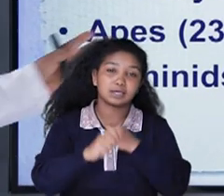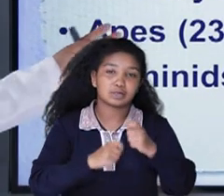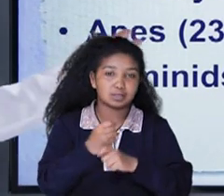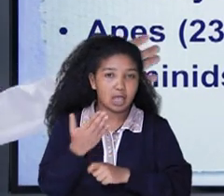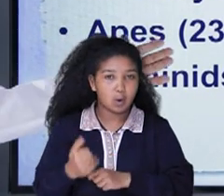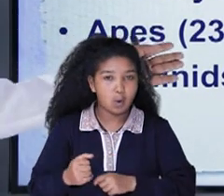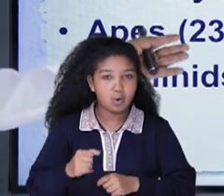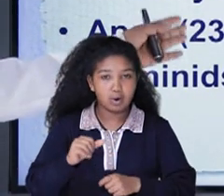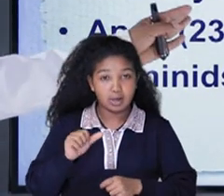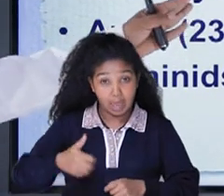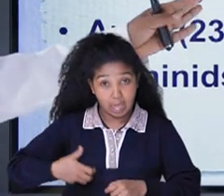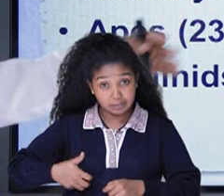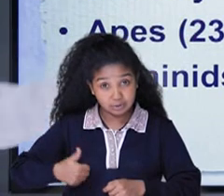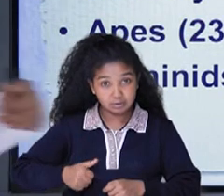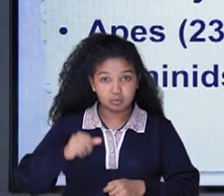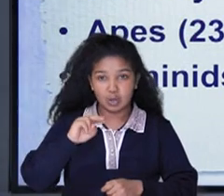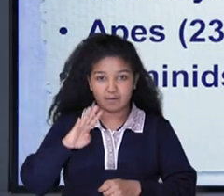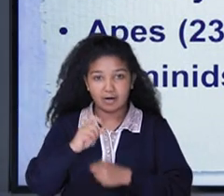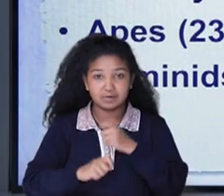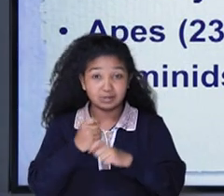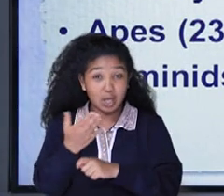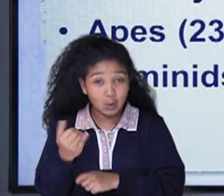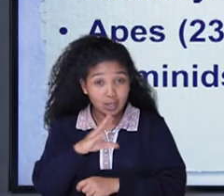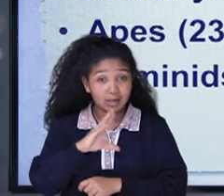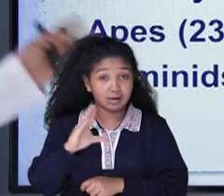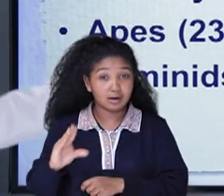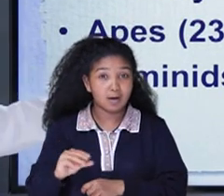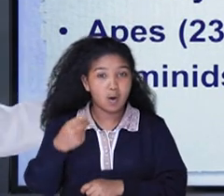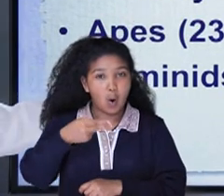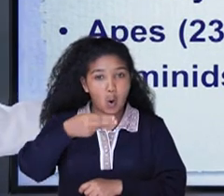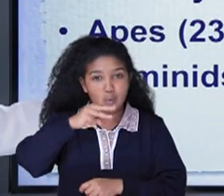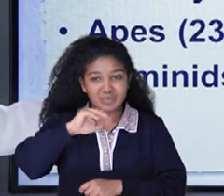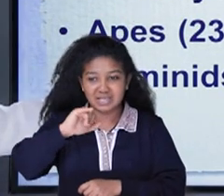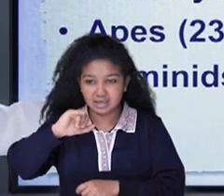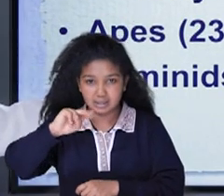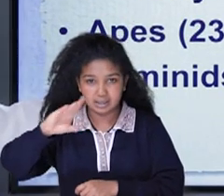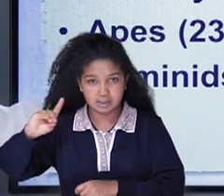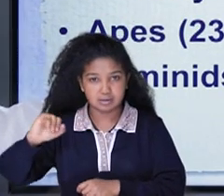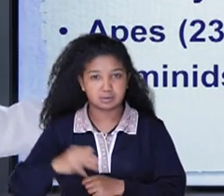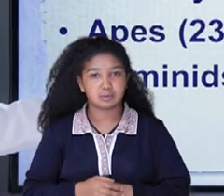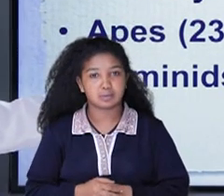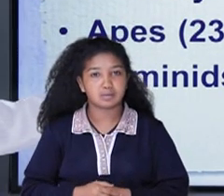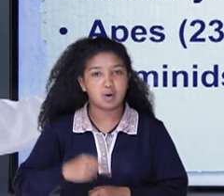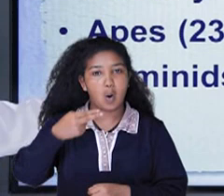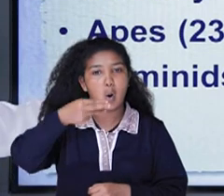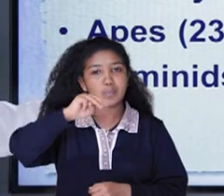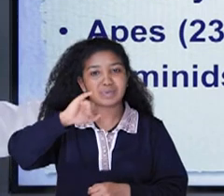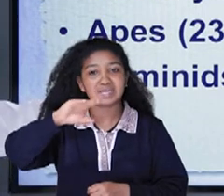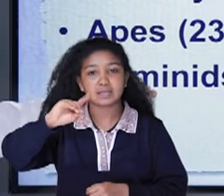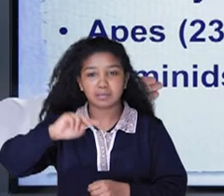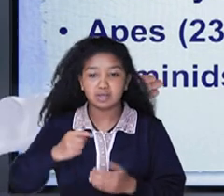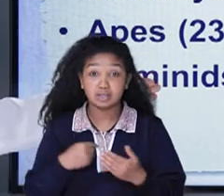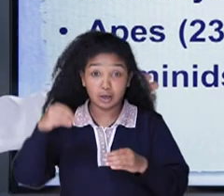ago, apes around 25 years ago, and hominids. When we say hominids,